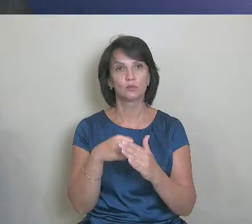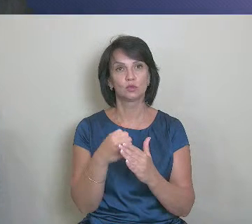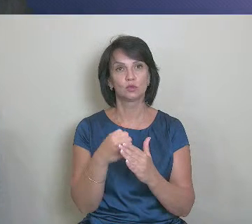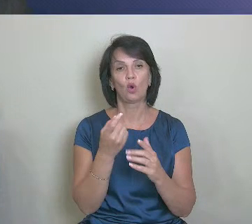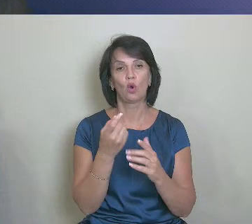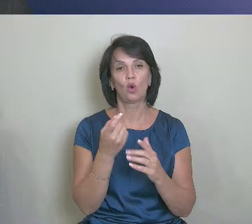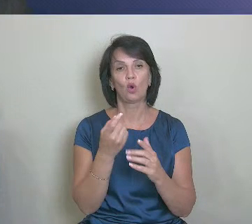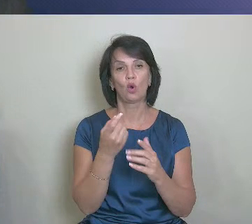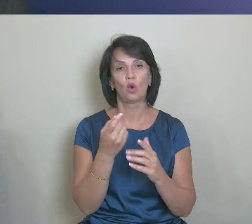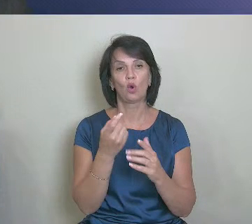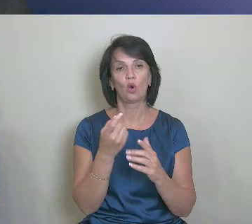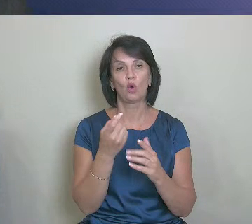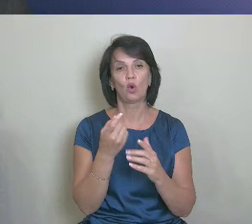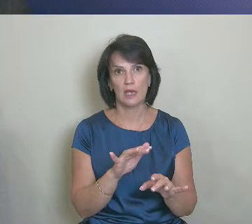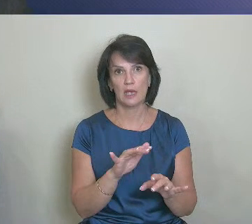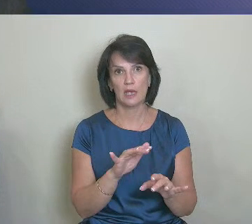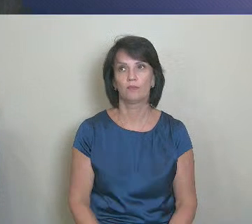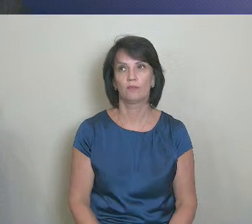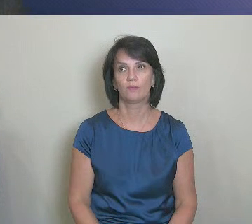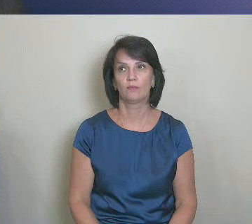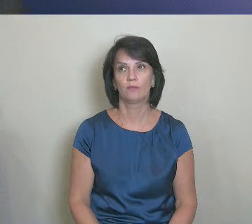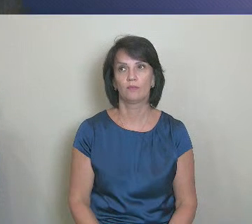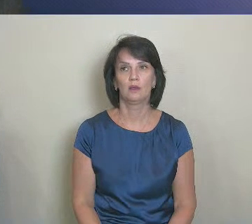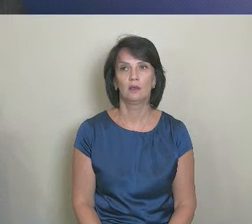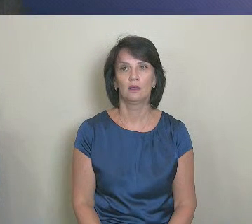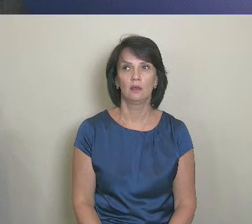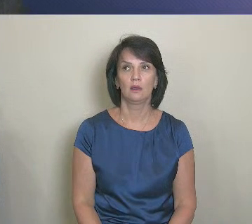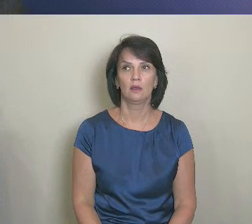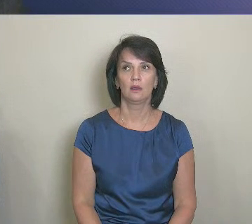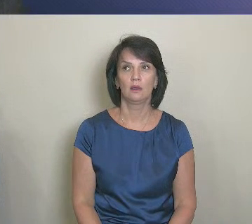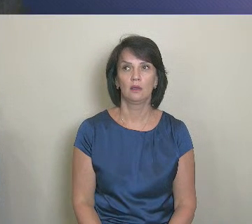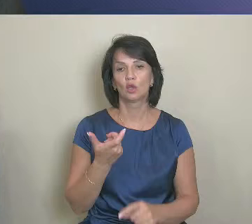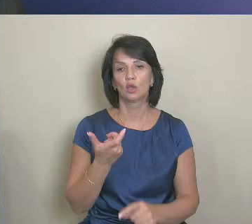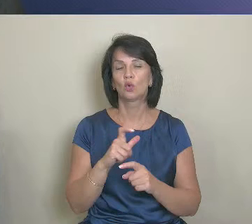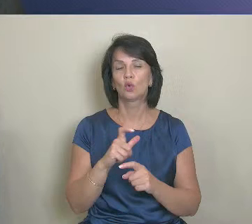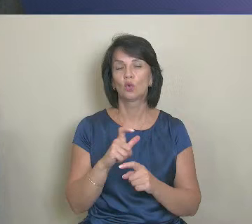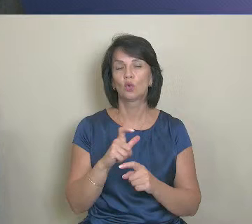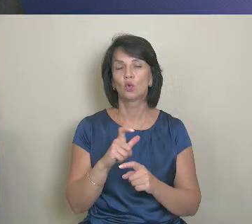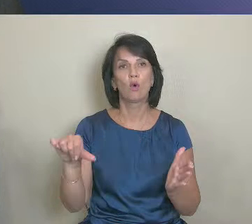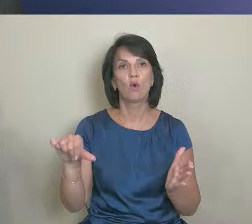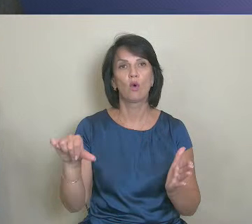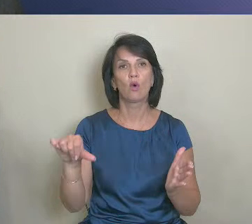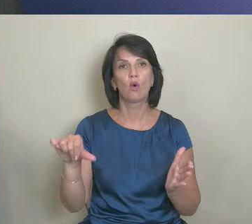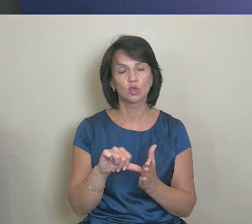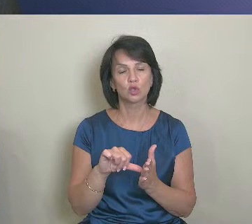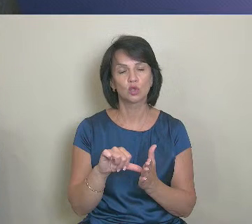are involved in the process at this stage.